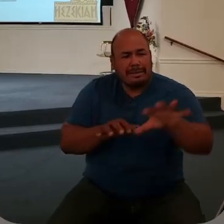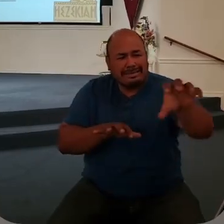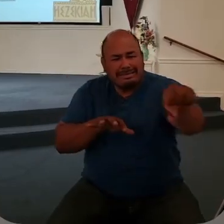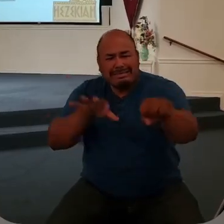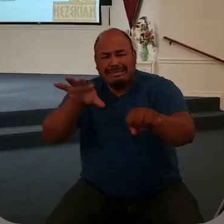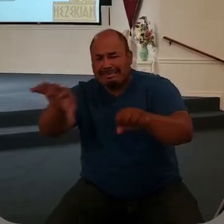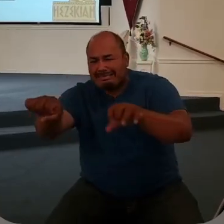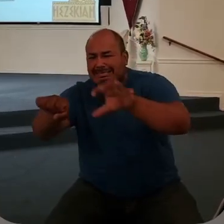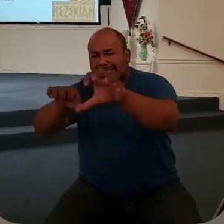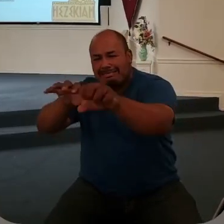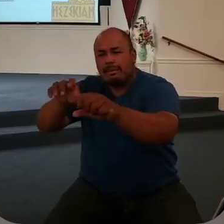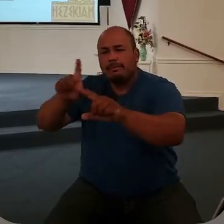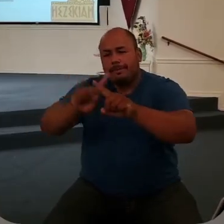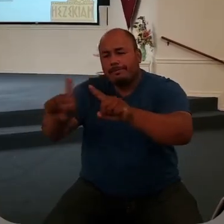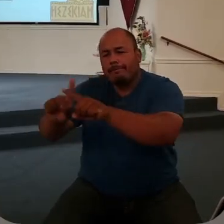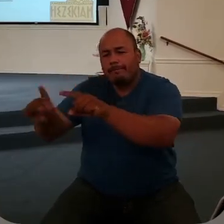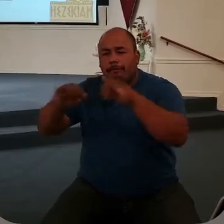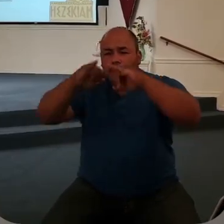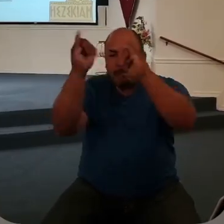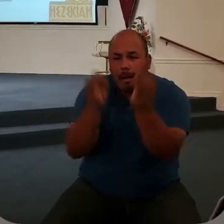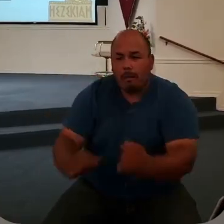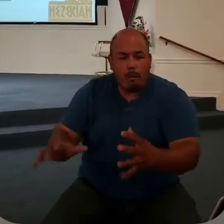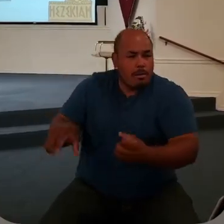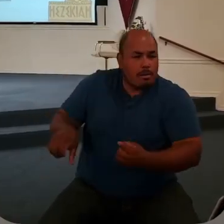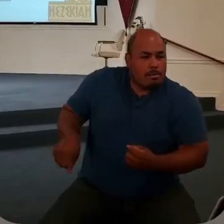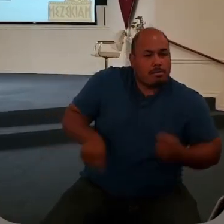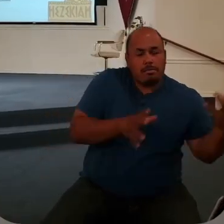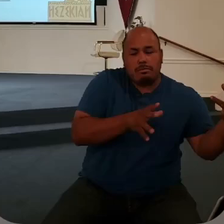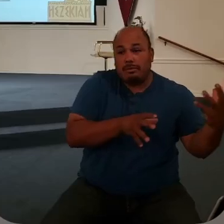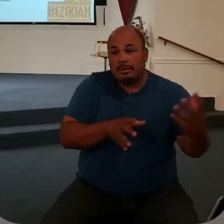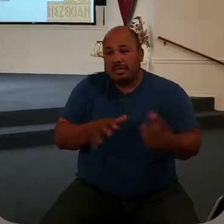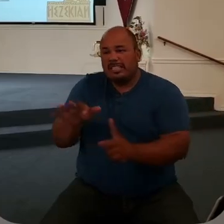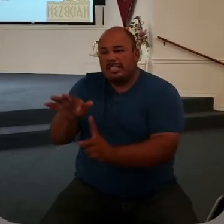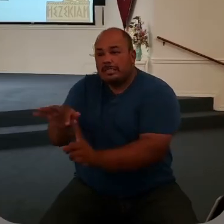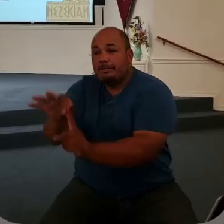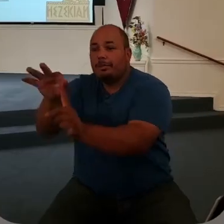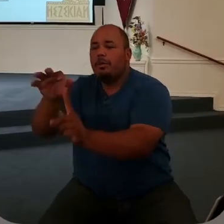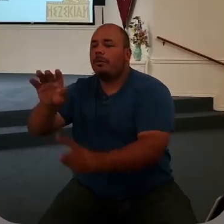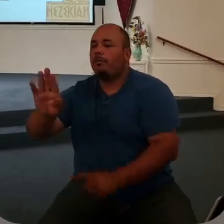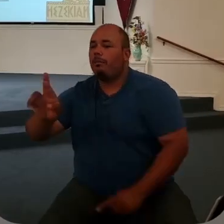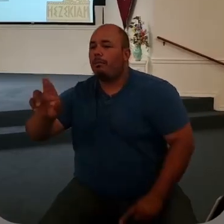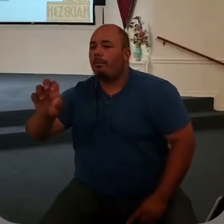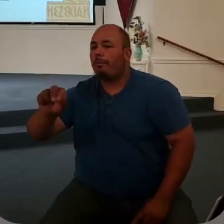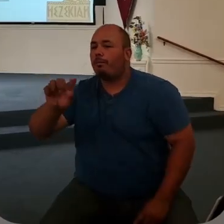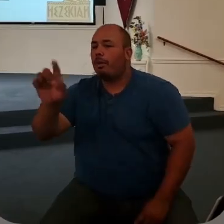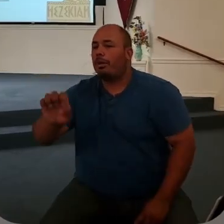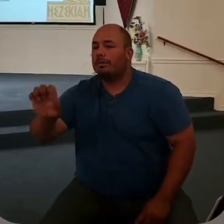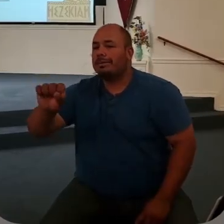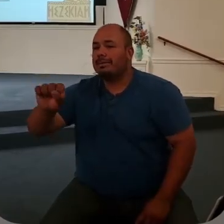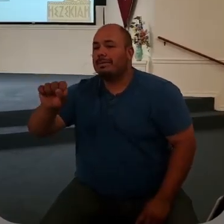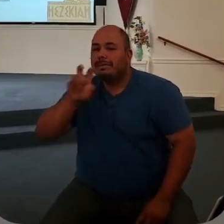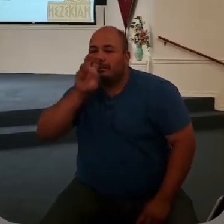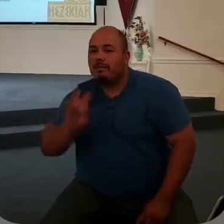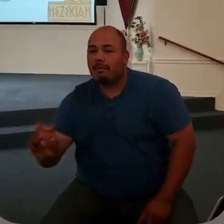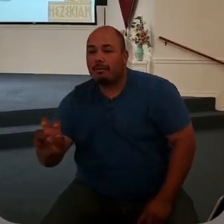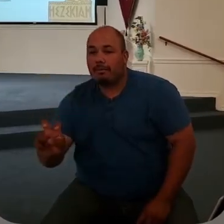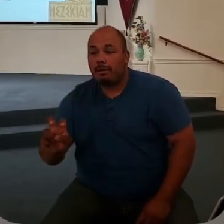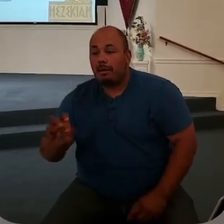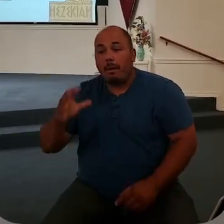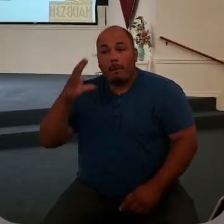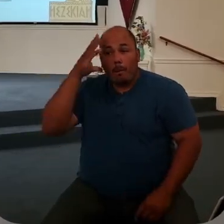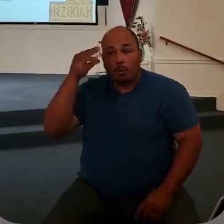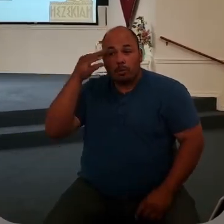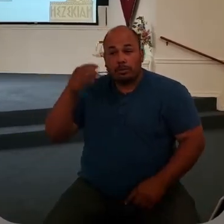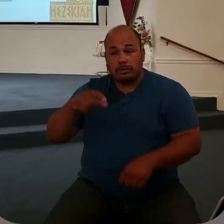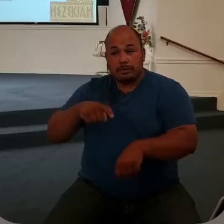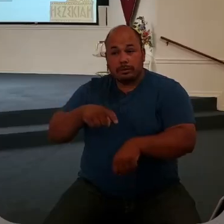Moses had made 700 years earlier. It was an icon God had used at that time to work a miracle